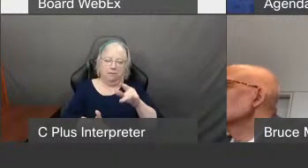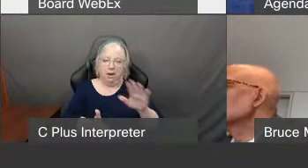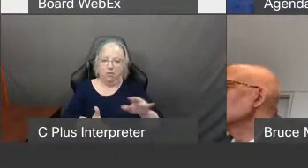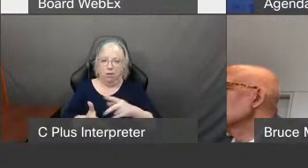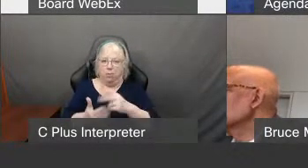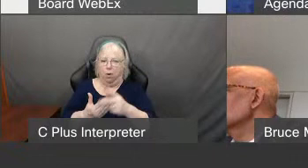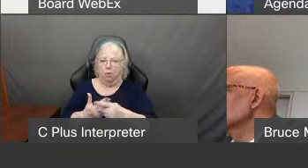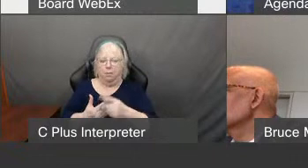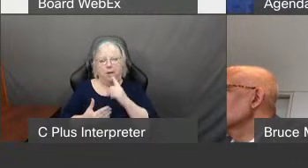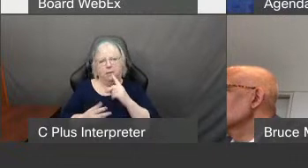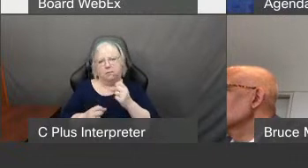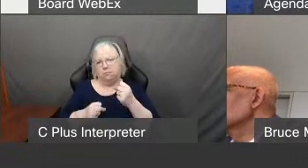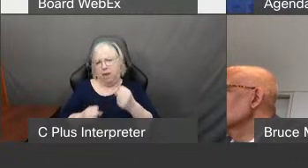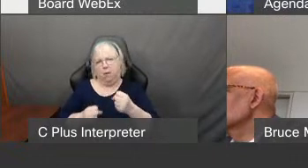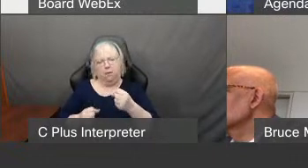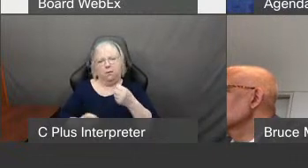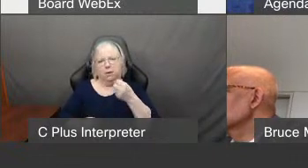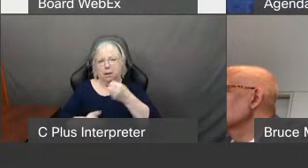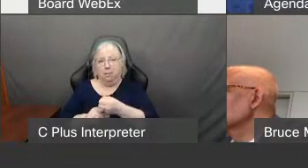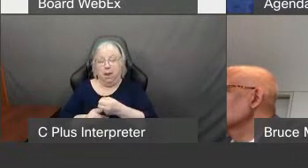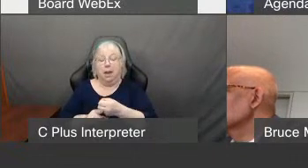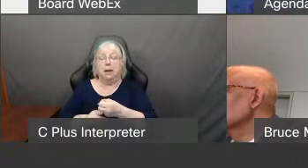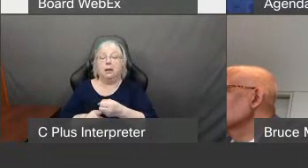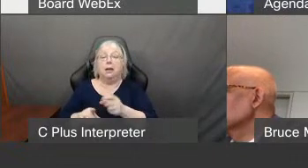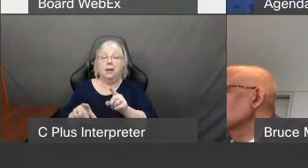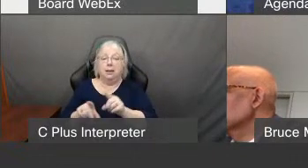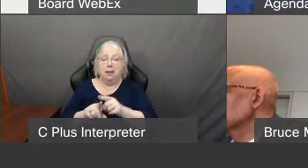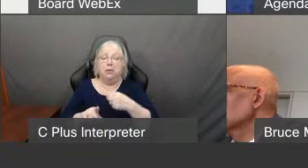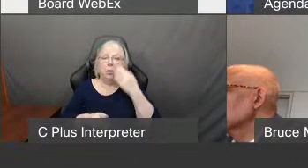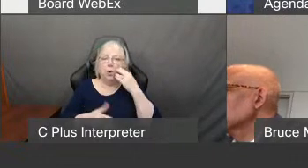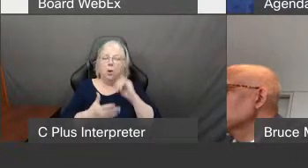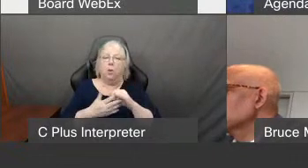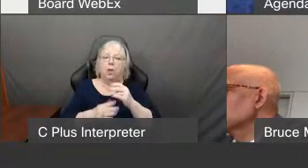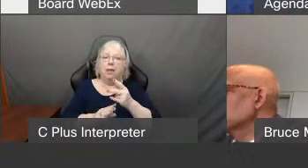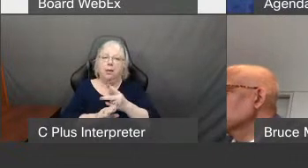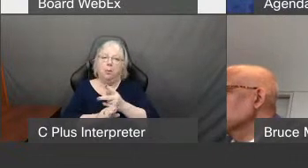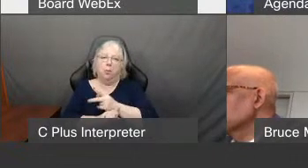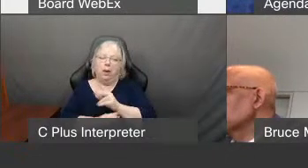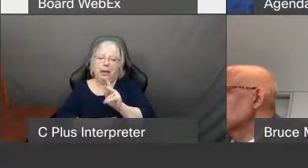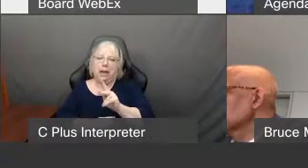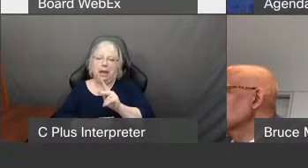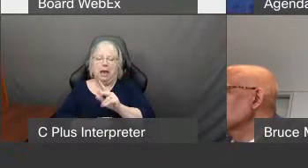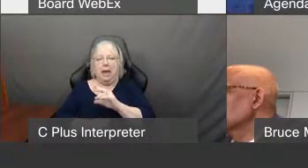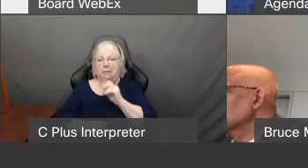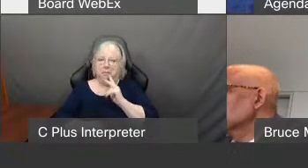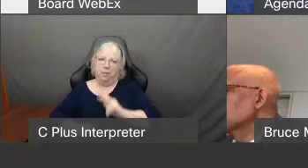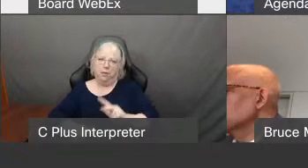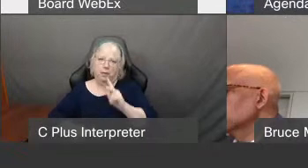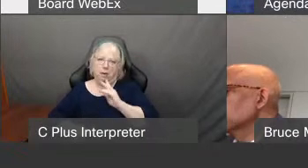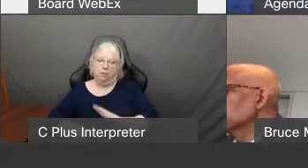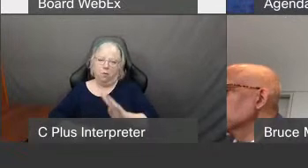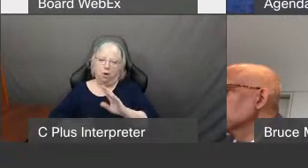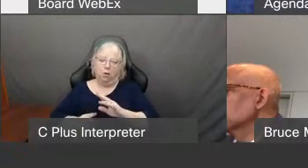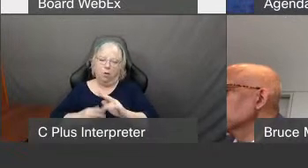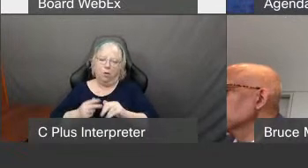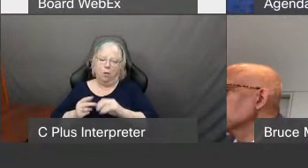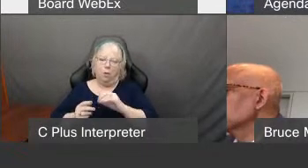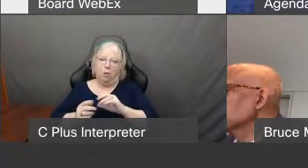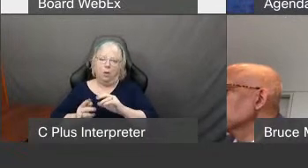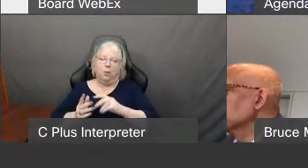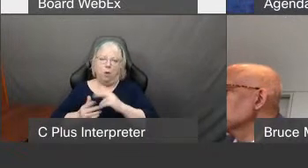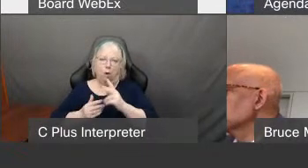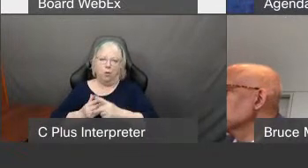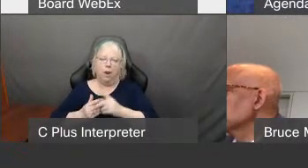really powerful impact, just as we know that the pre-K programs, 3 and 4 year old programs, have positive impact as well. Impact's even